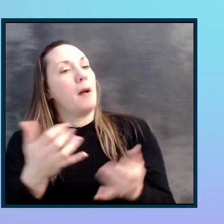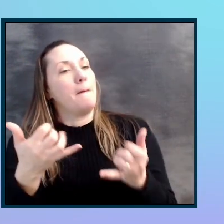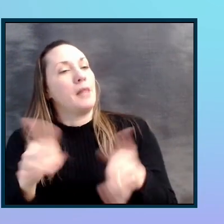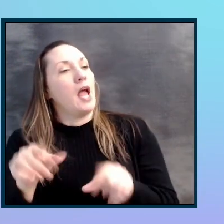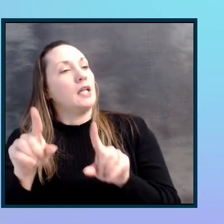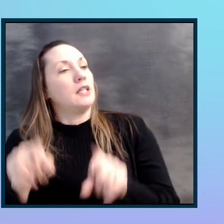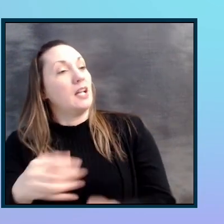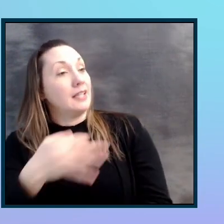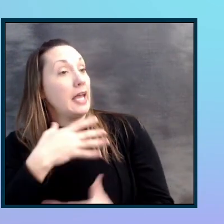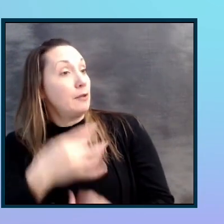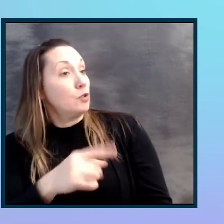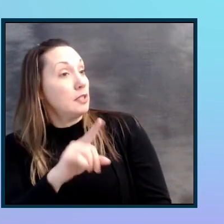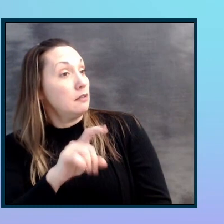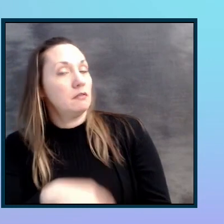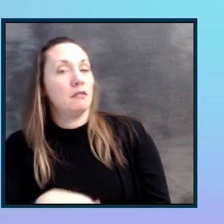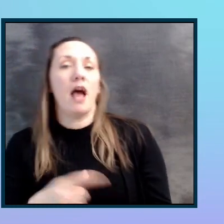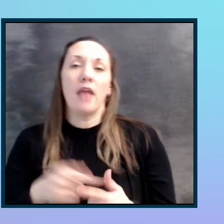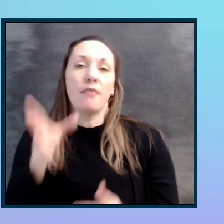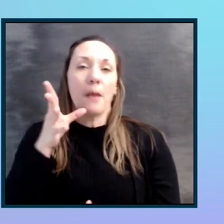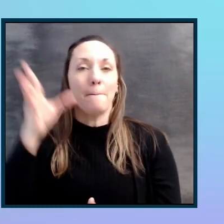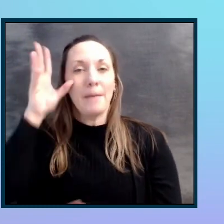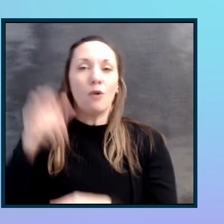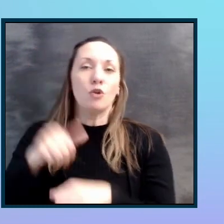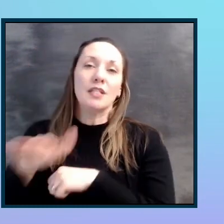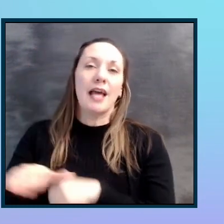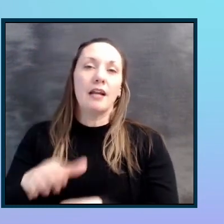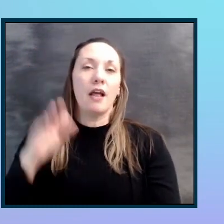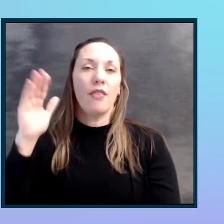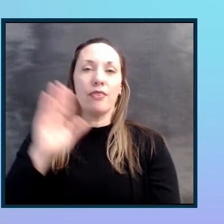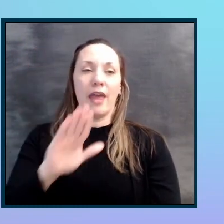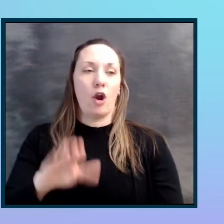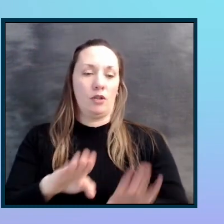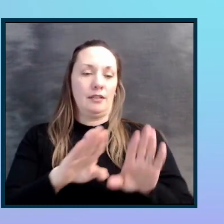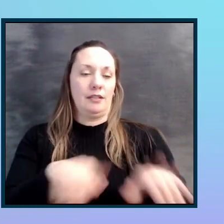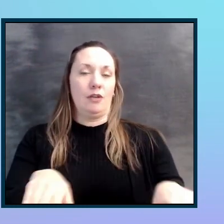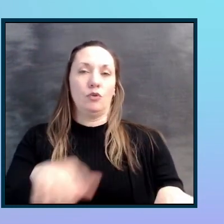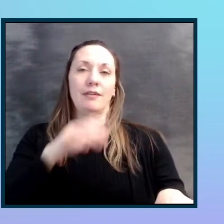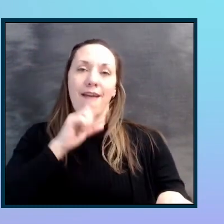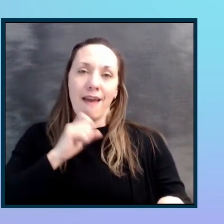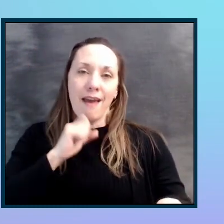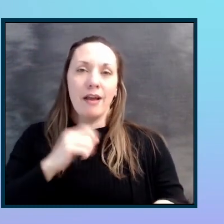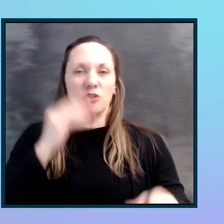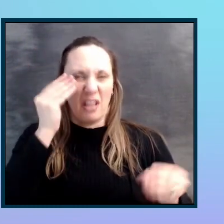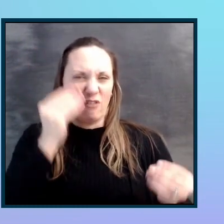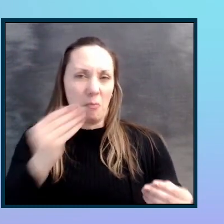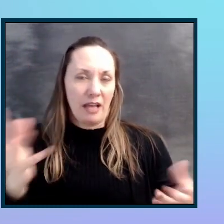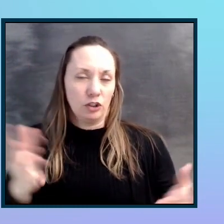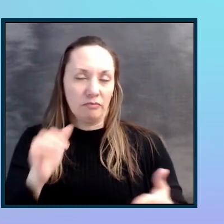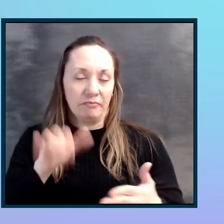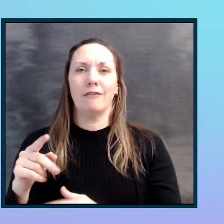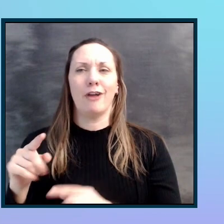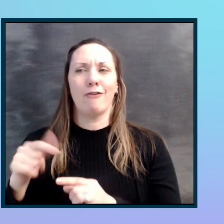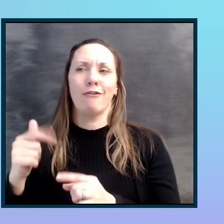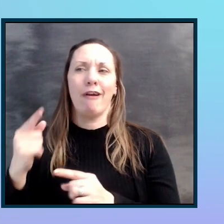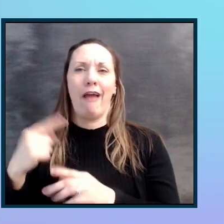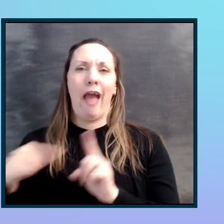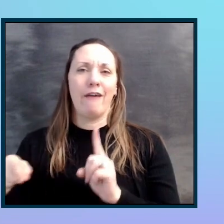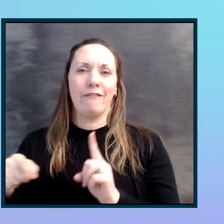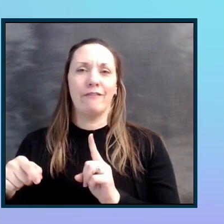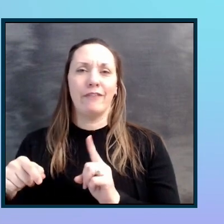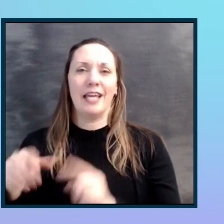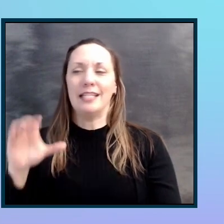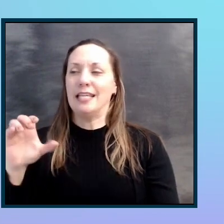for example, these types of icons, which I took from a couple of other children's websites, these are navigational icons. So like the